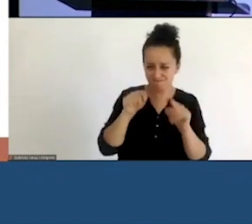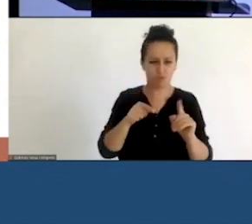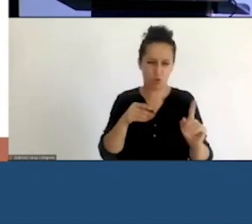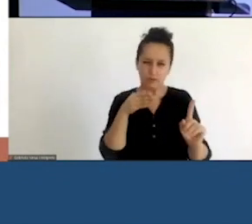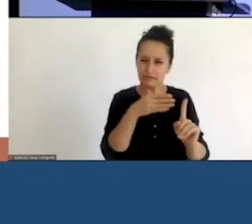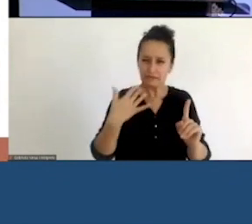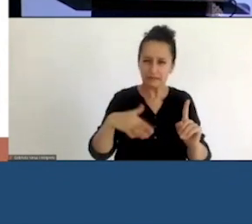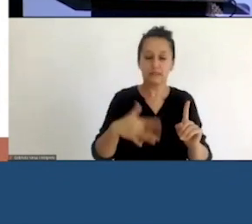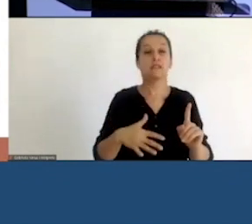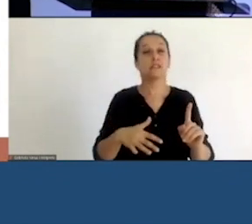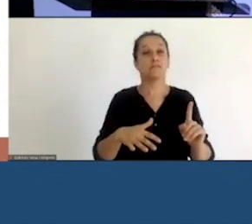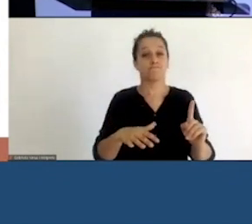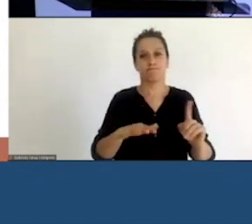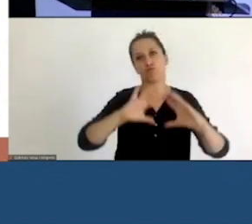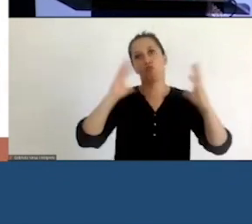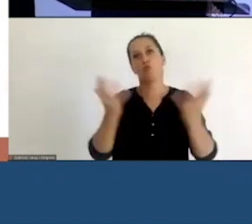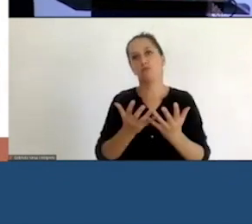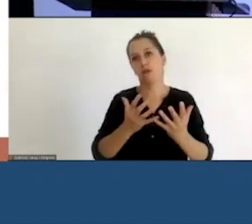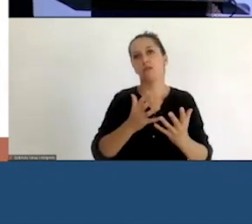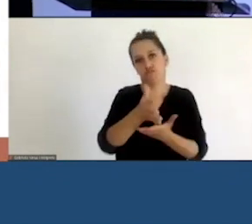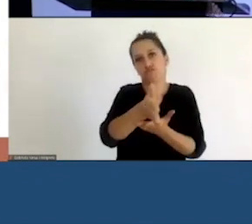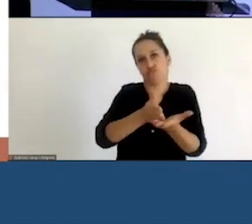risk of not return it. And